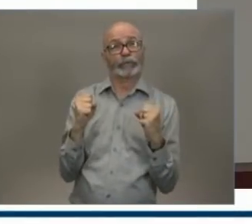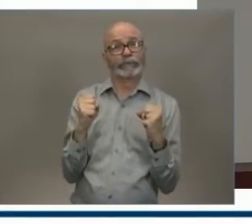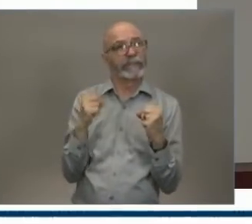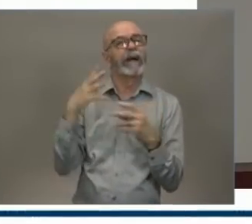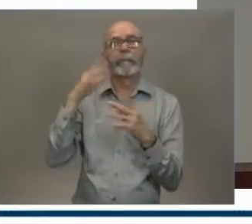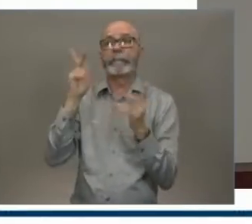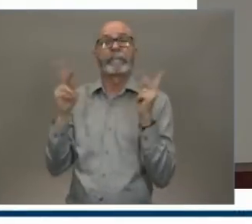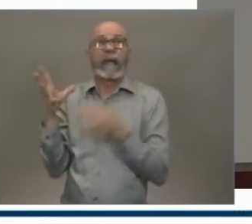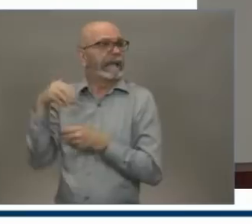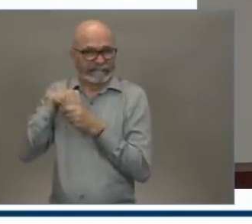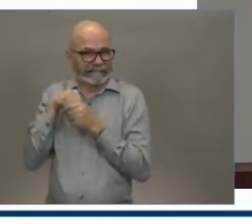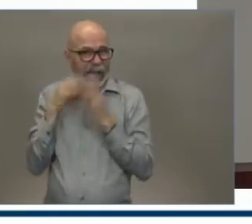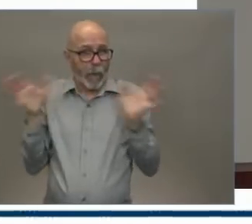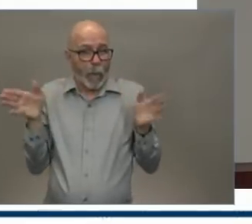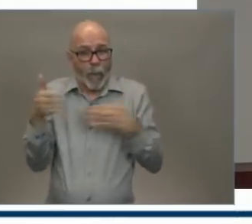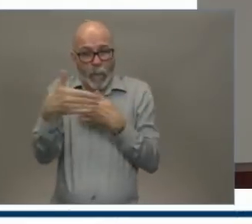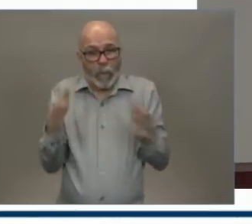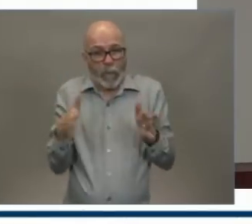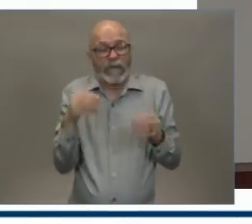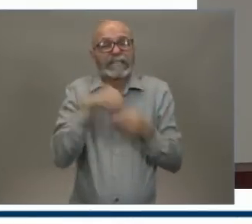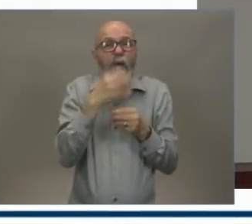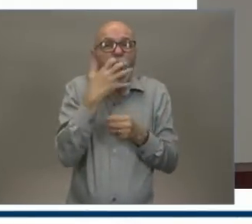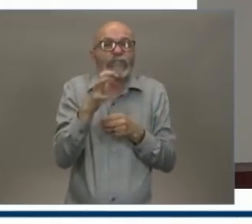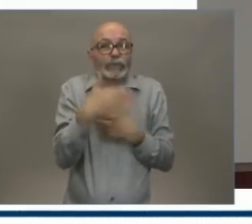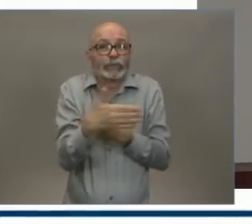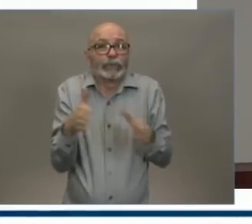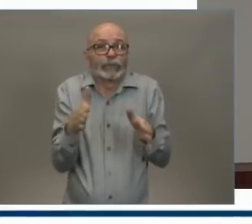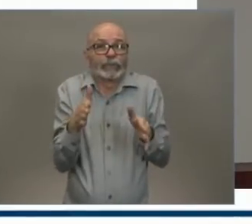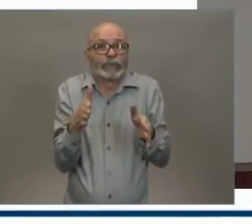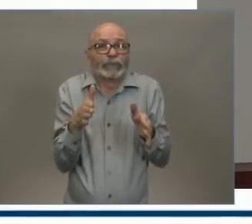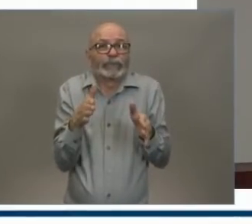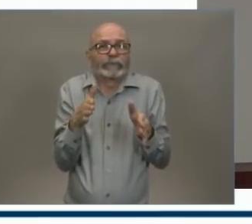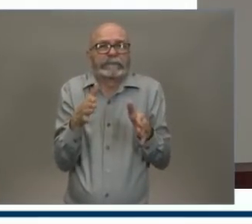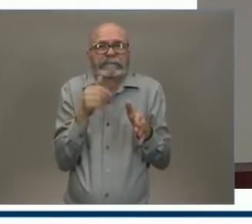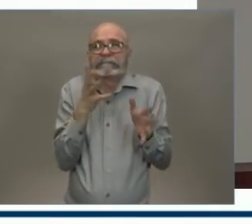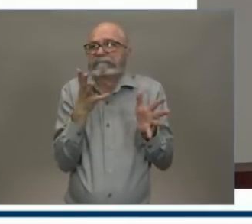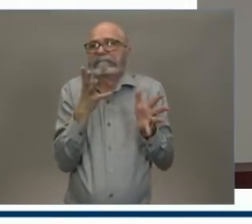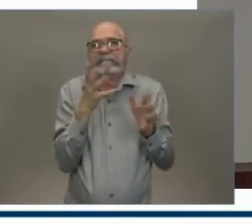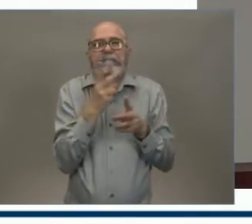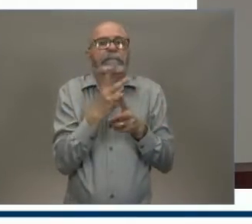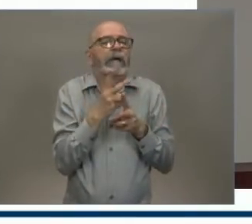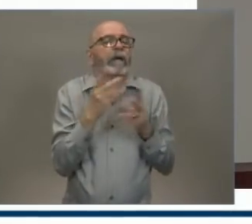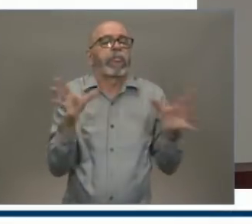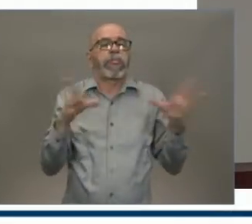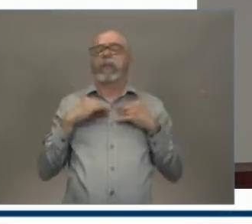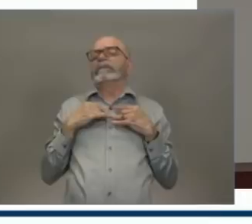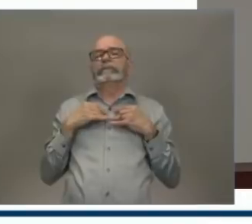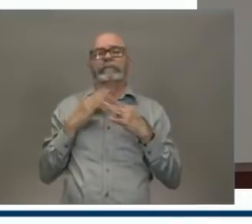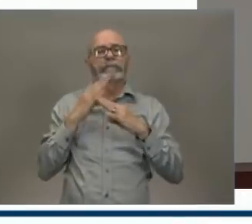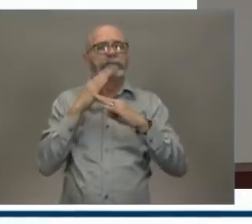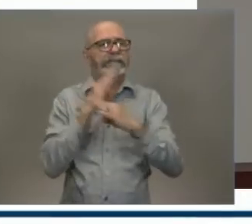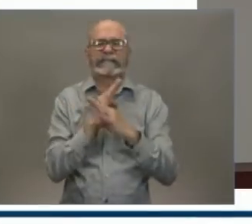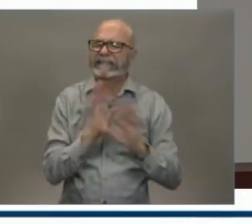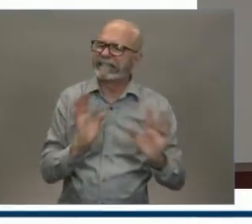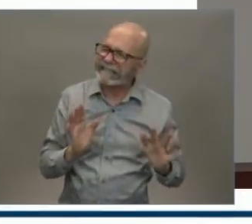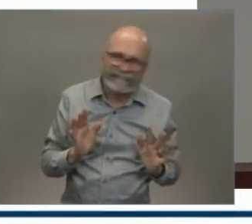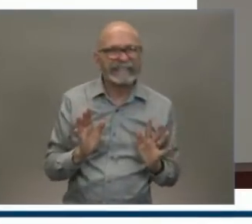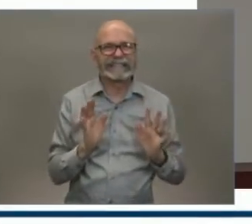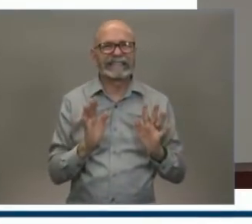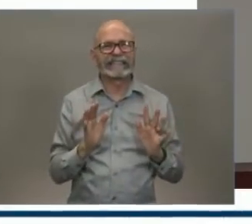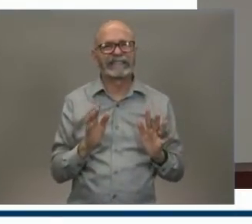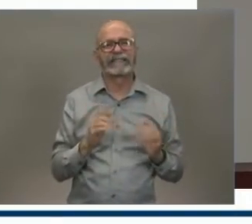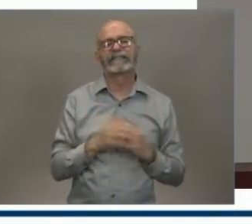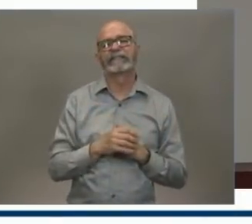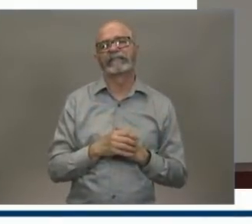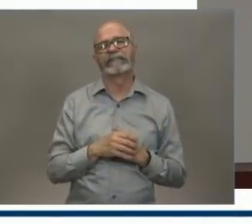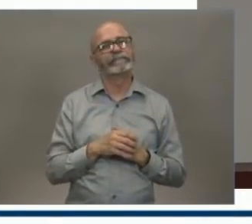for respiratory viruses, so we have to be extra careful at this time of year. We've already talked about the increased